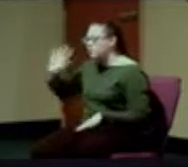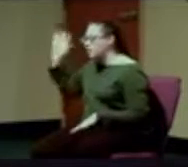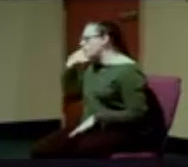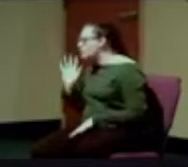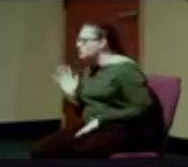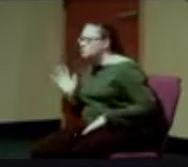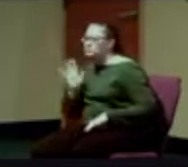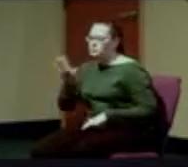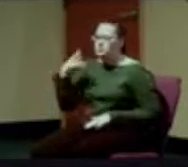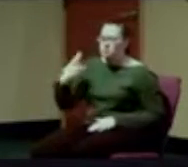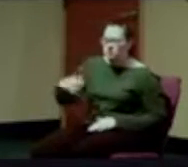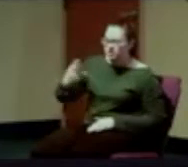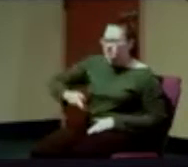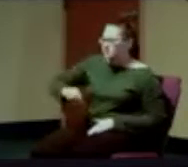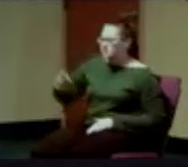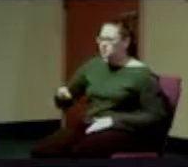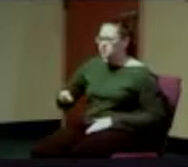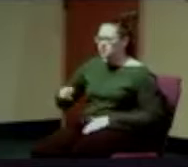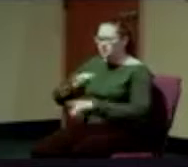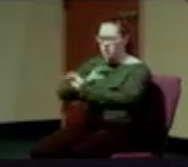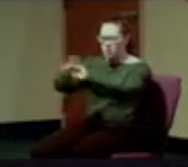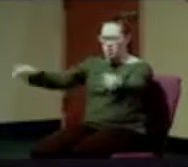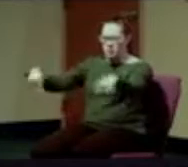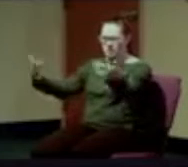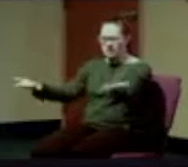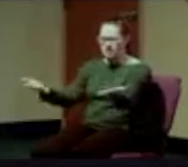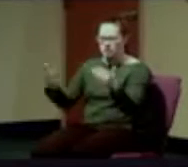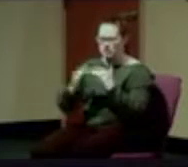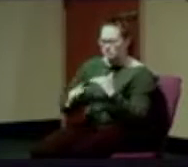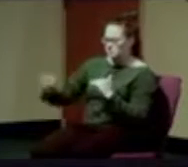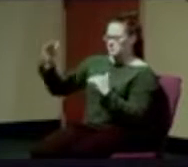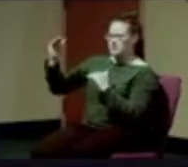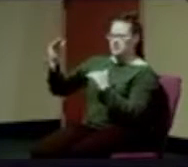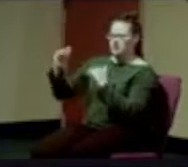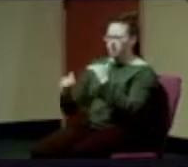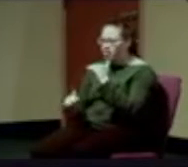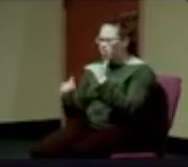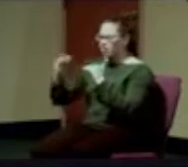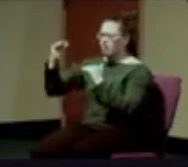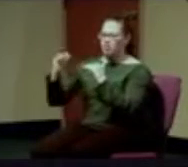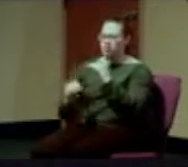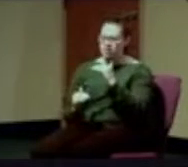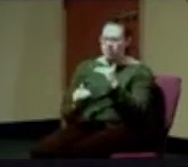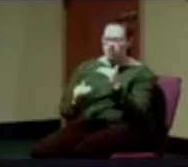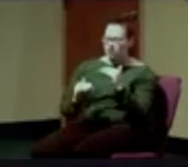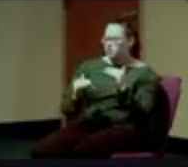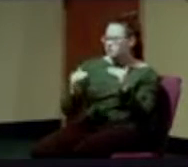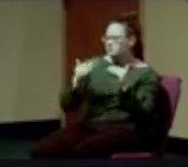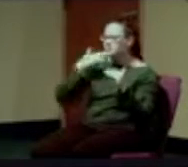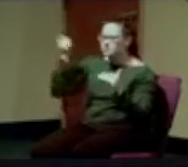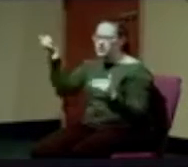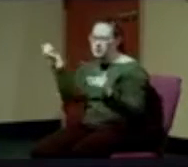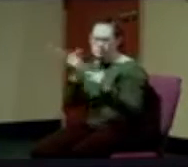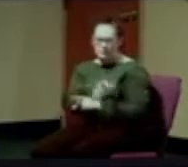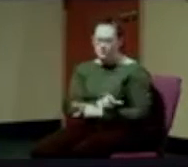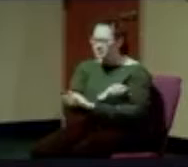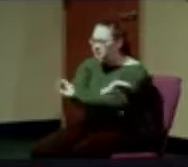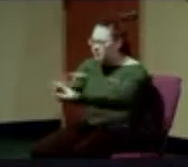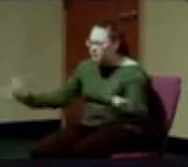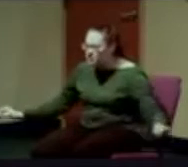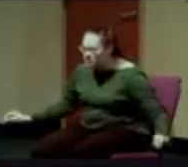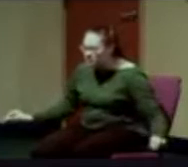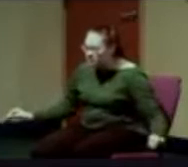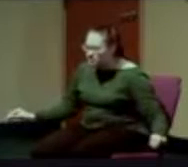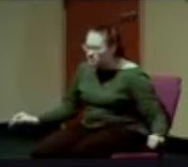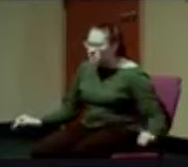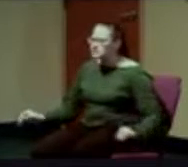doesn't matter what your history is, nobody in here is better than you, and nobody in here is worse than you. For the individuals in here who